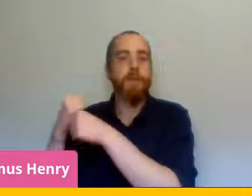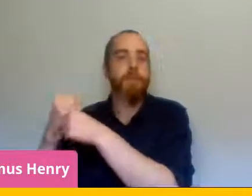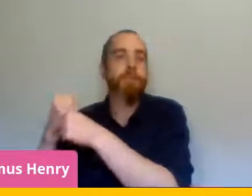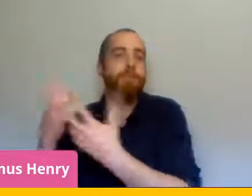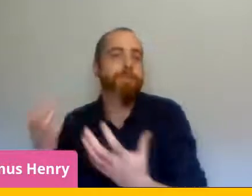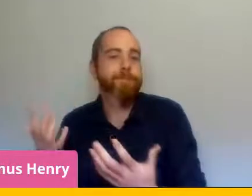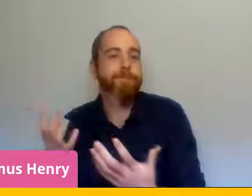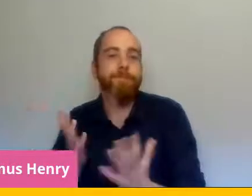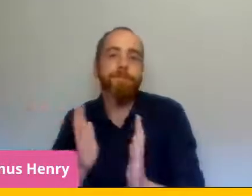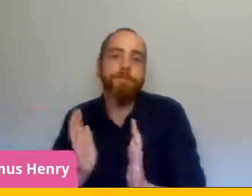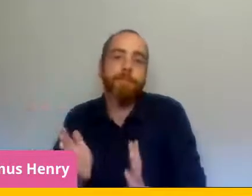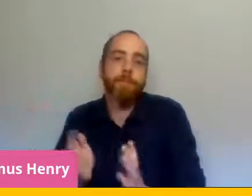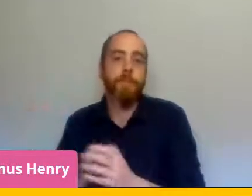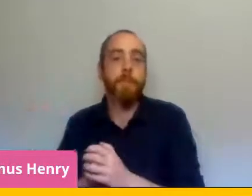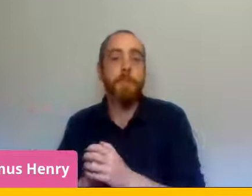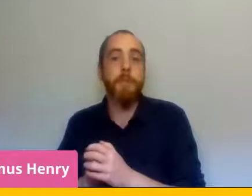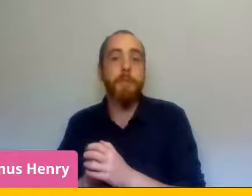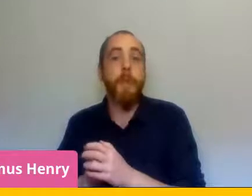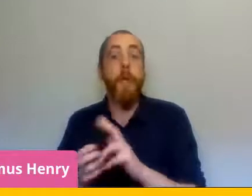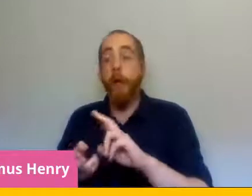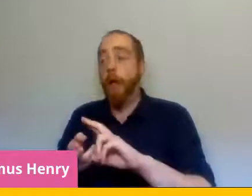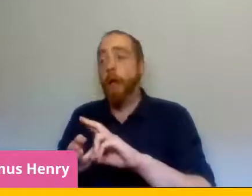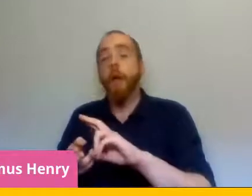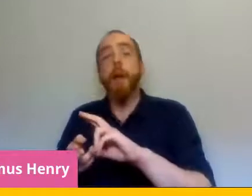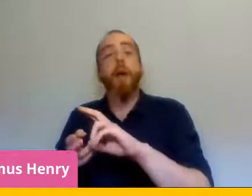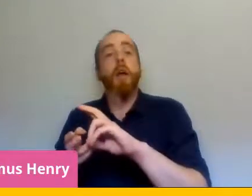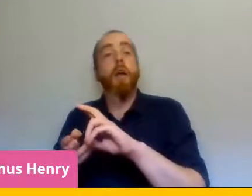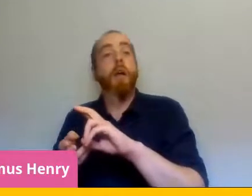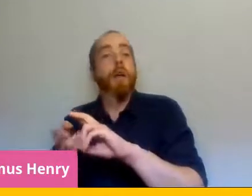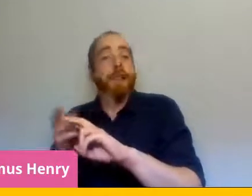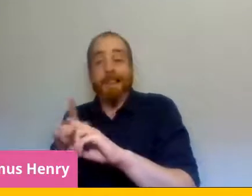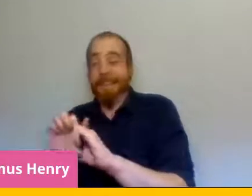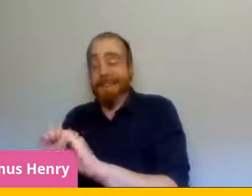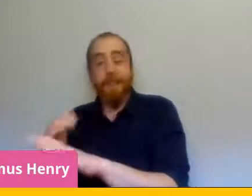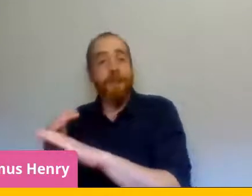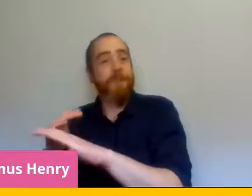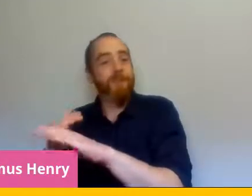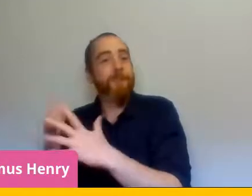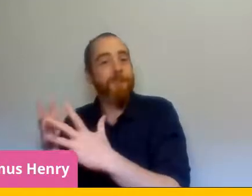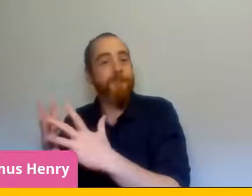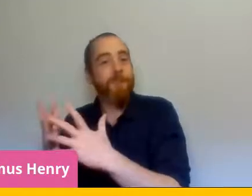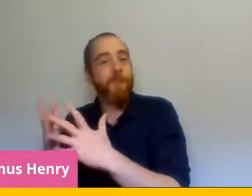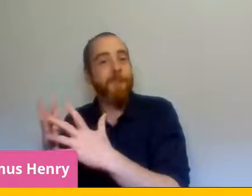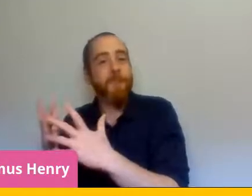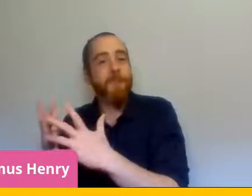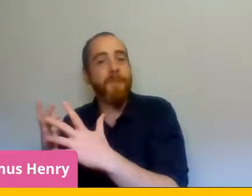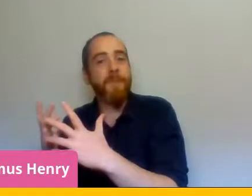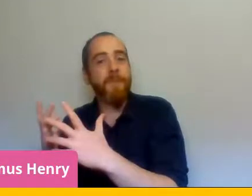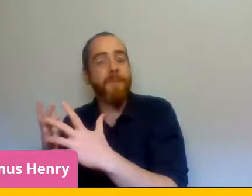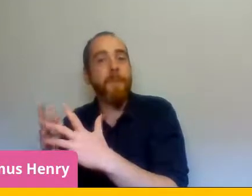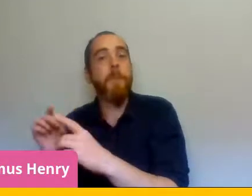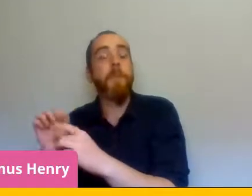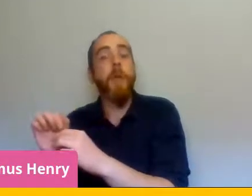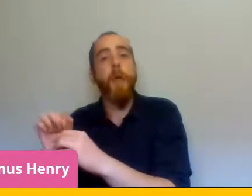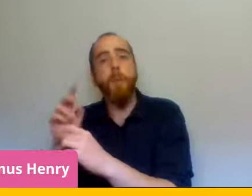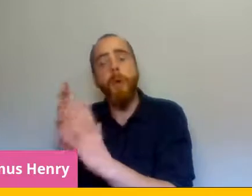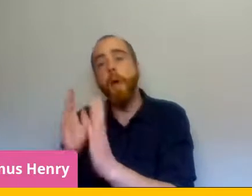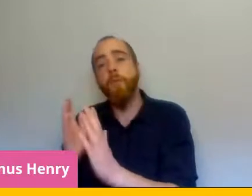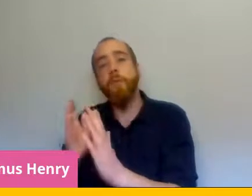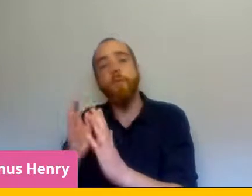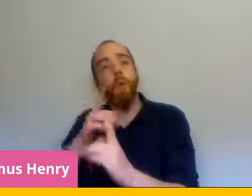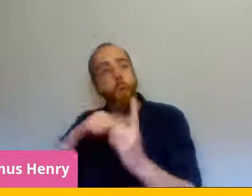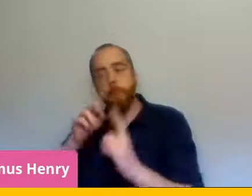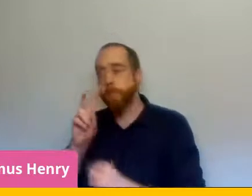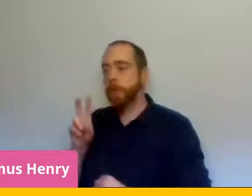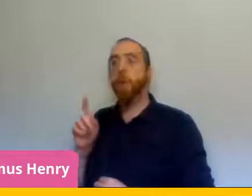be, organising unofficial action and so on and so forth. But we should never ignore when that kind of action